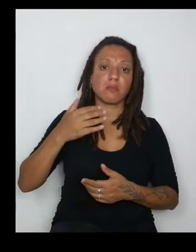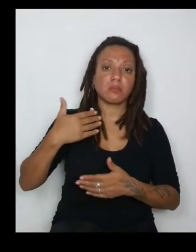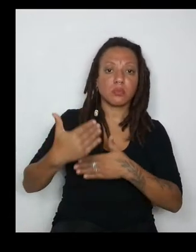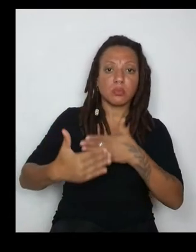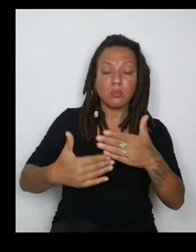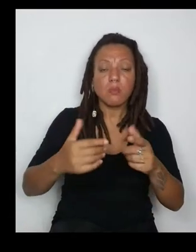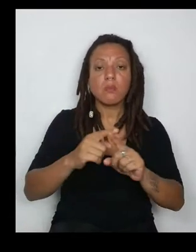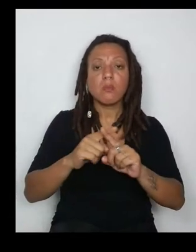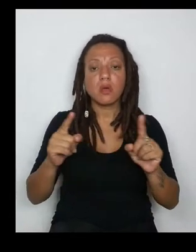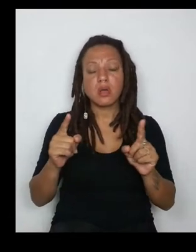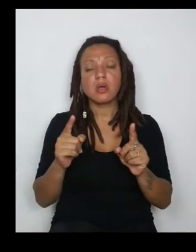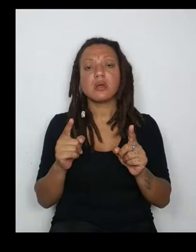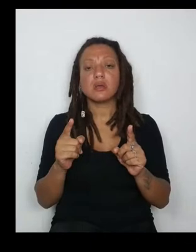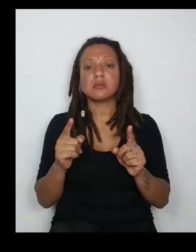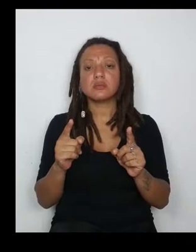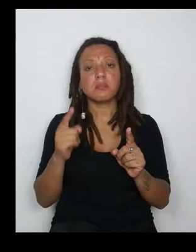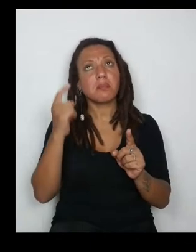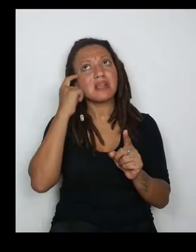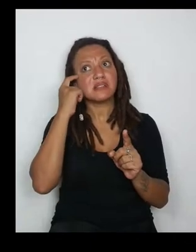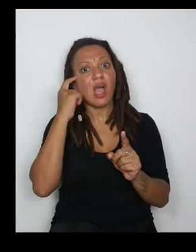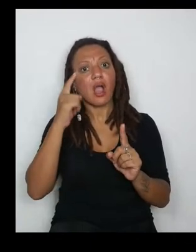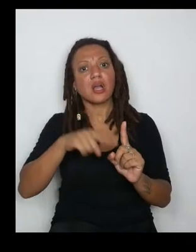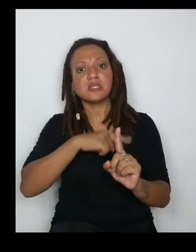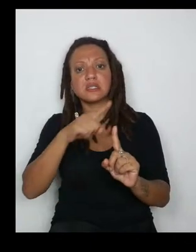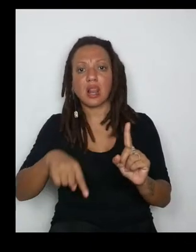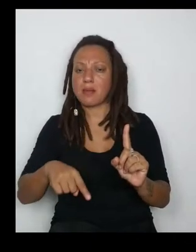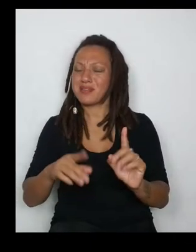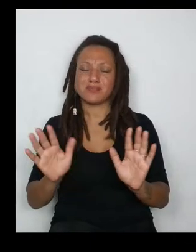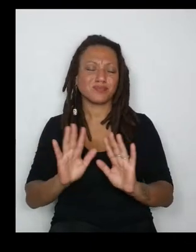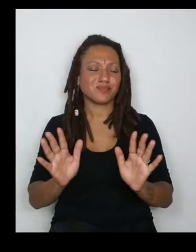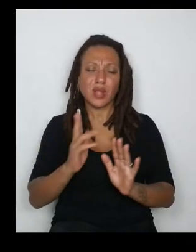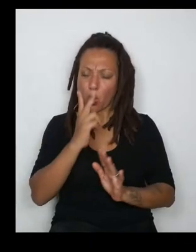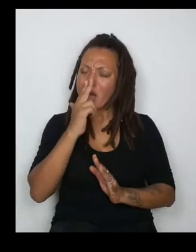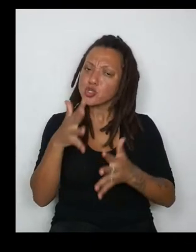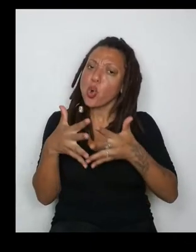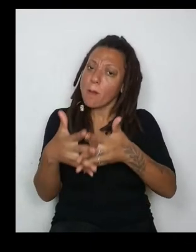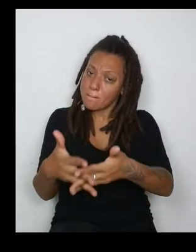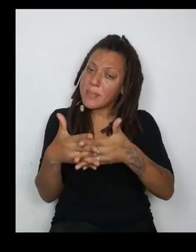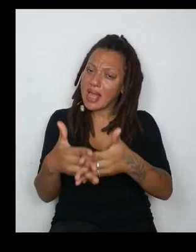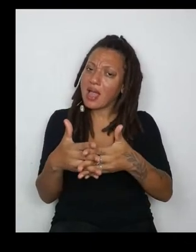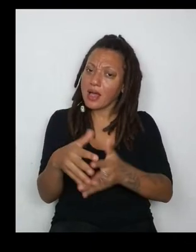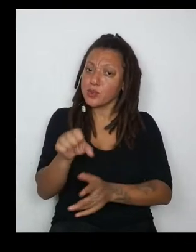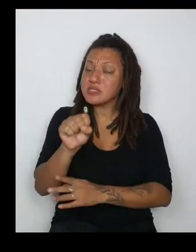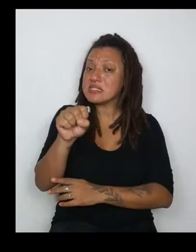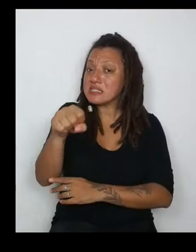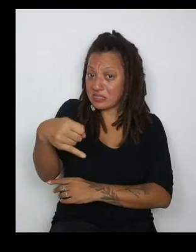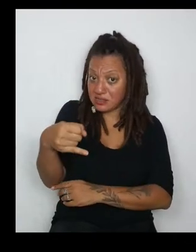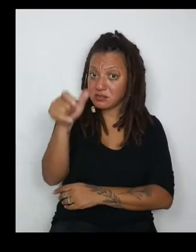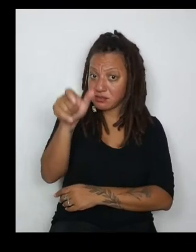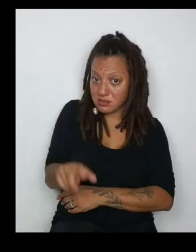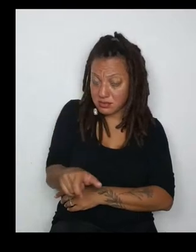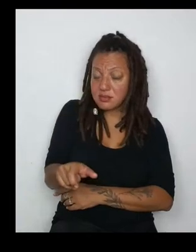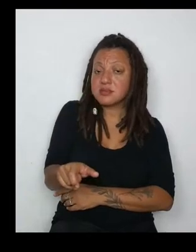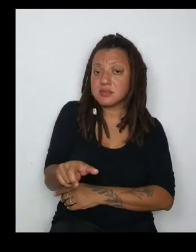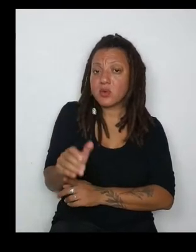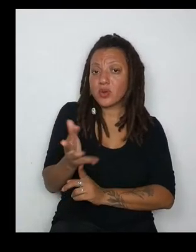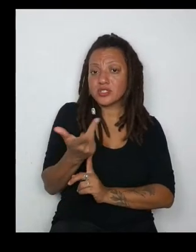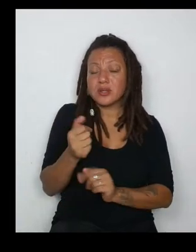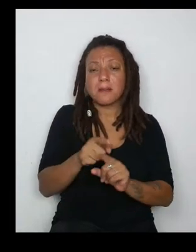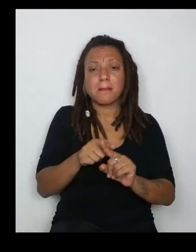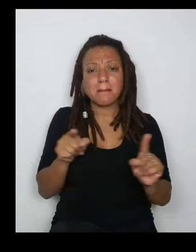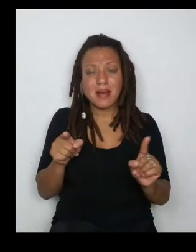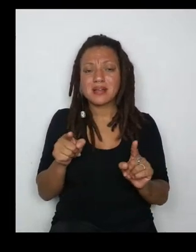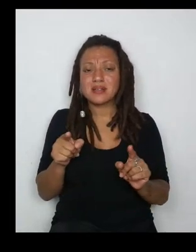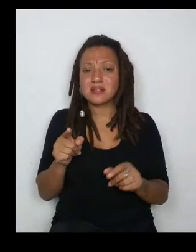complex but because i think that it is so over determined as a cultural phenomenon as a cultural